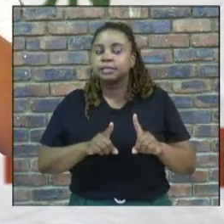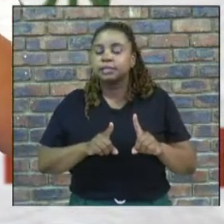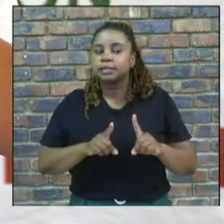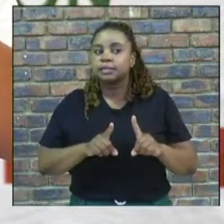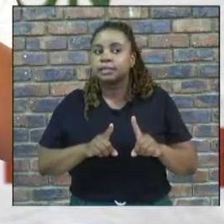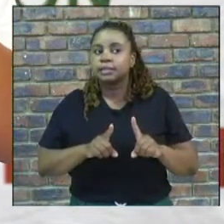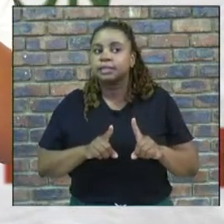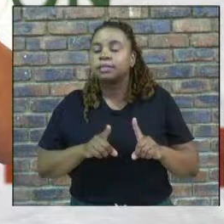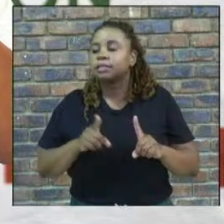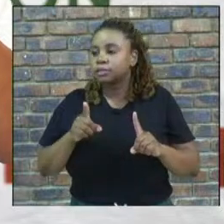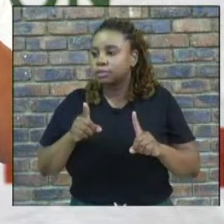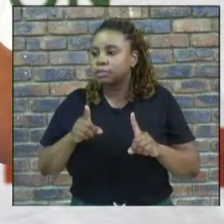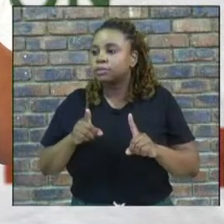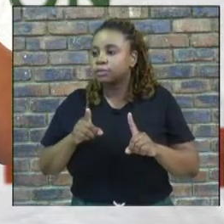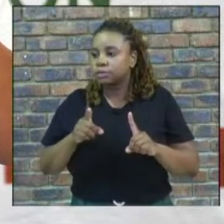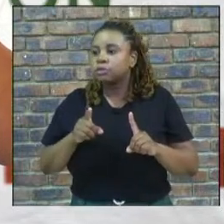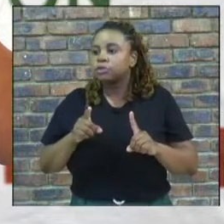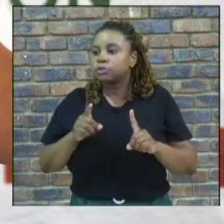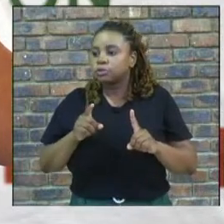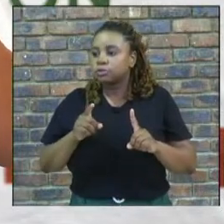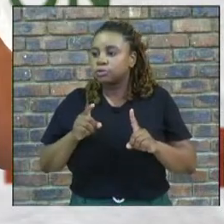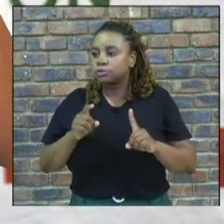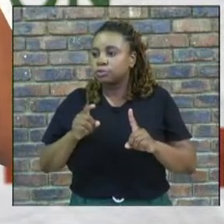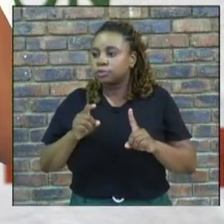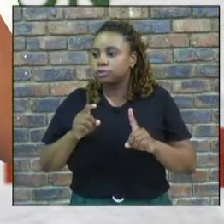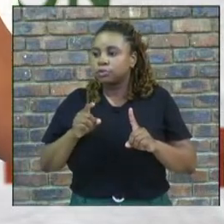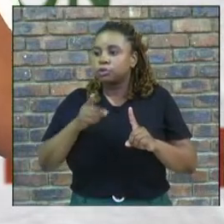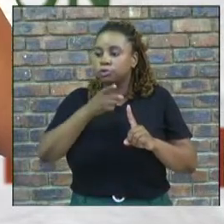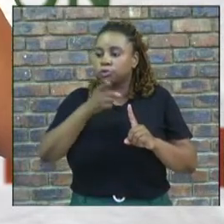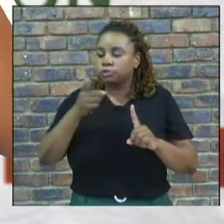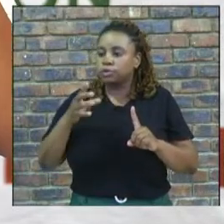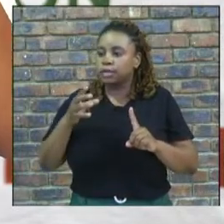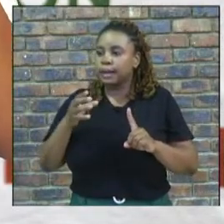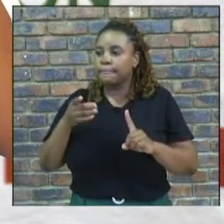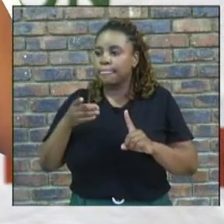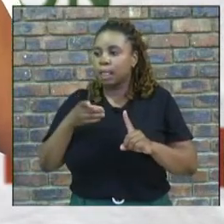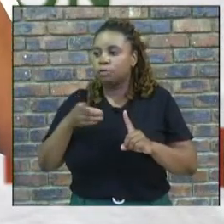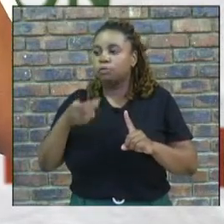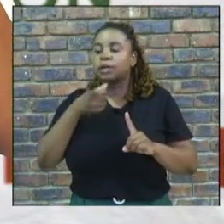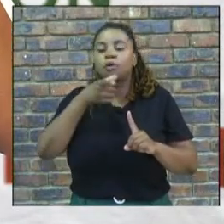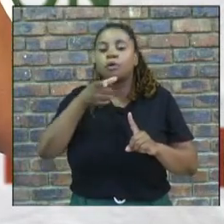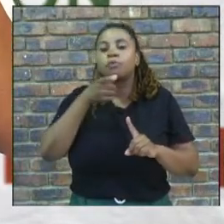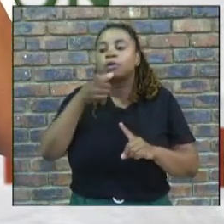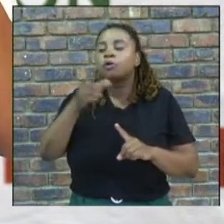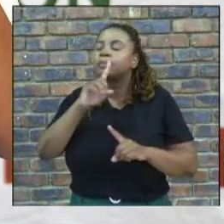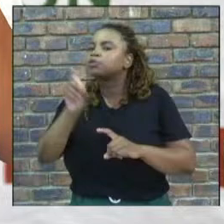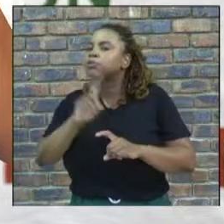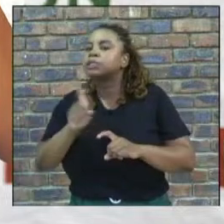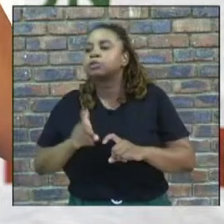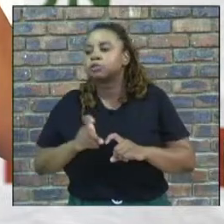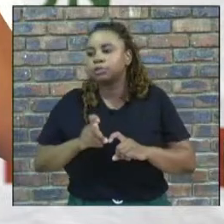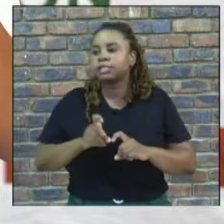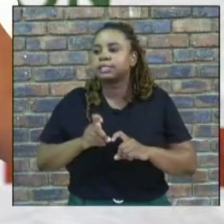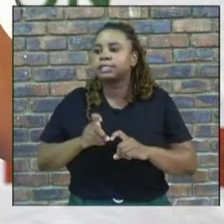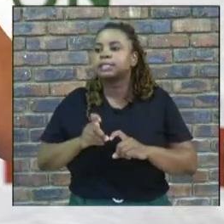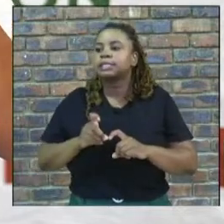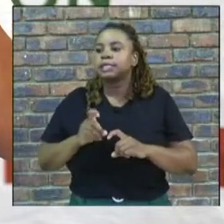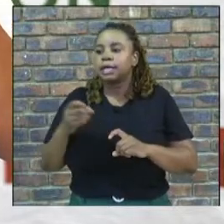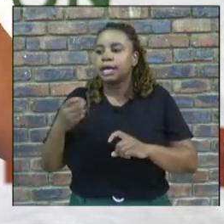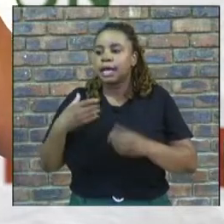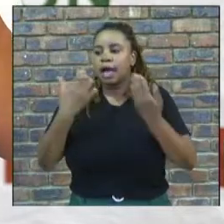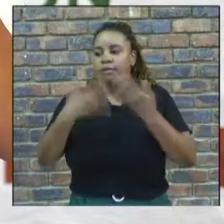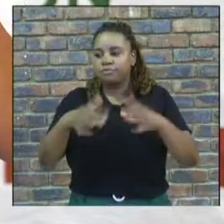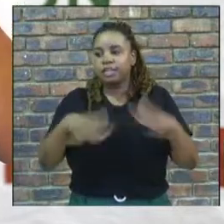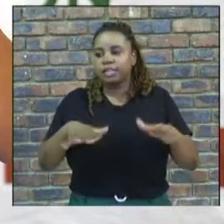respond. Then utlo re tlhalosetsa le di comments tsa lona. Rona re tlisitse bona mo lona hore a re utlweng o setjhaba se